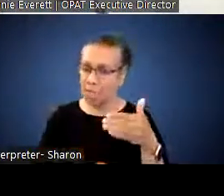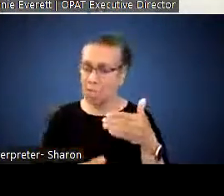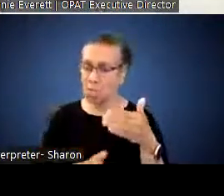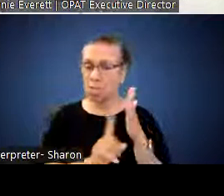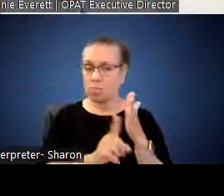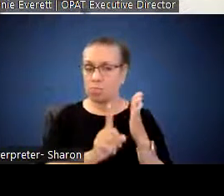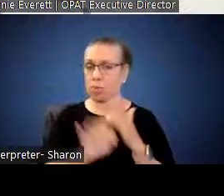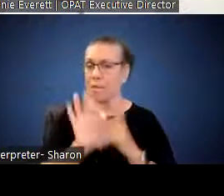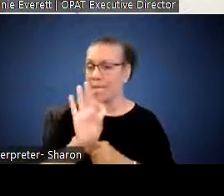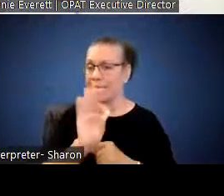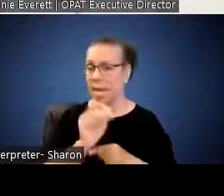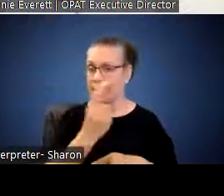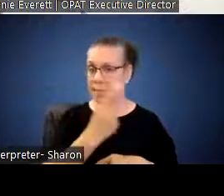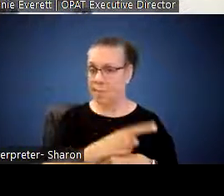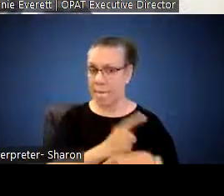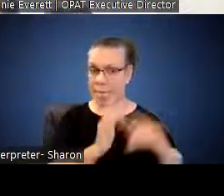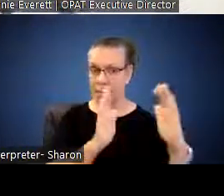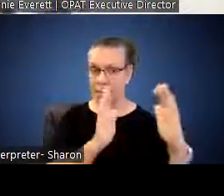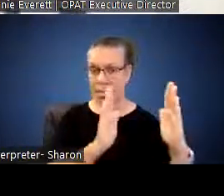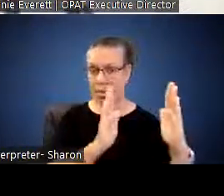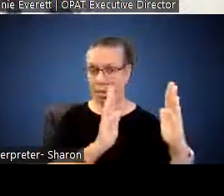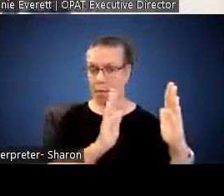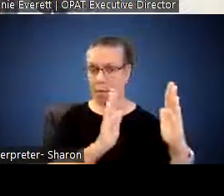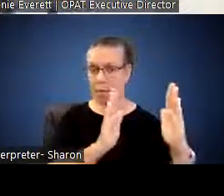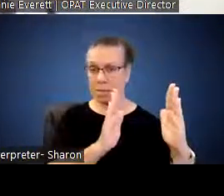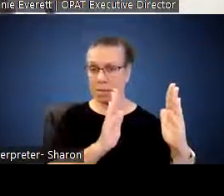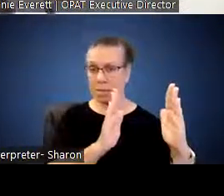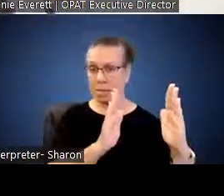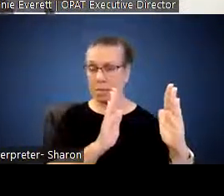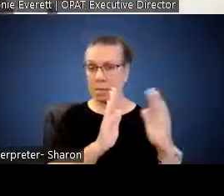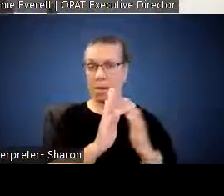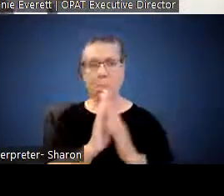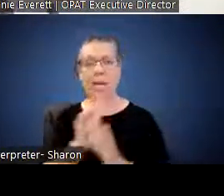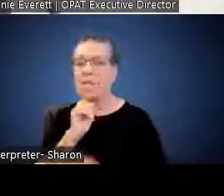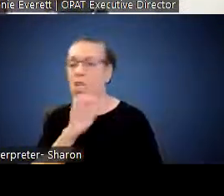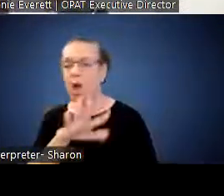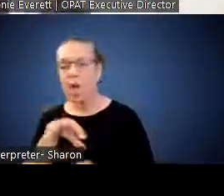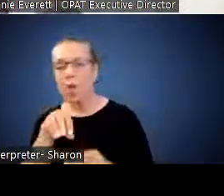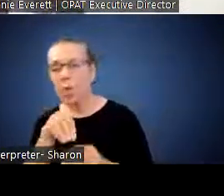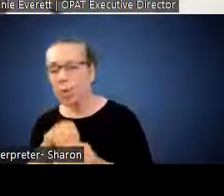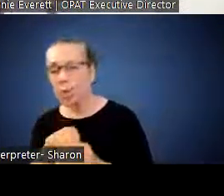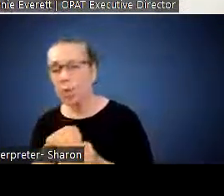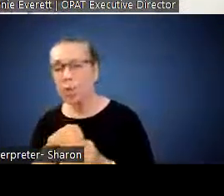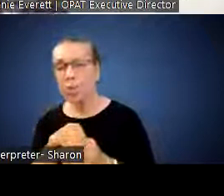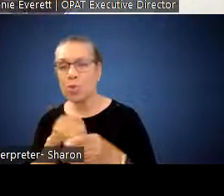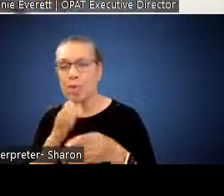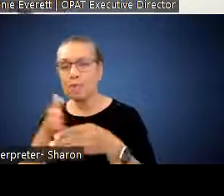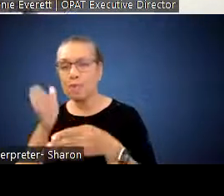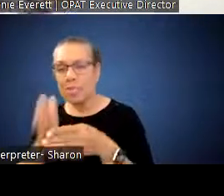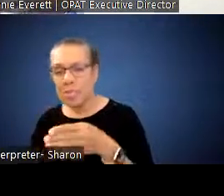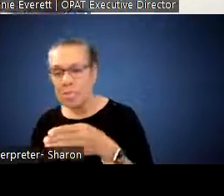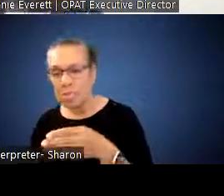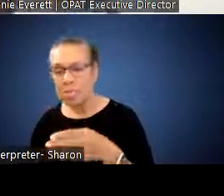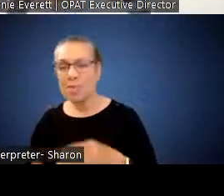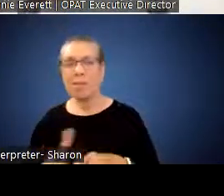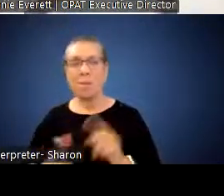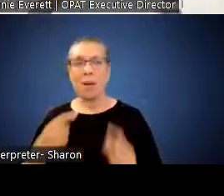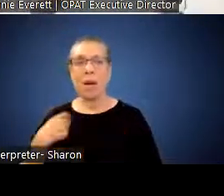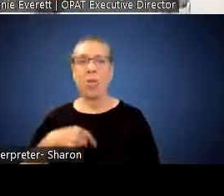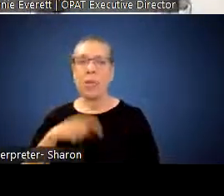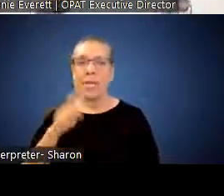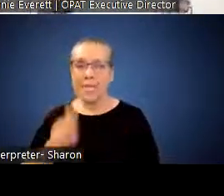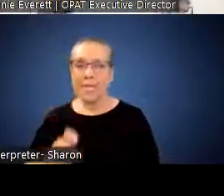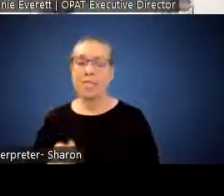90 days. But it still would not, it would still require us to seek